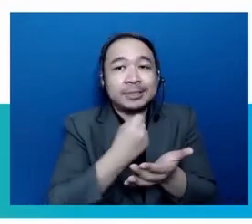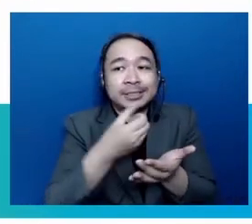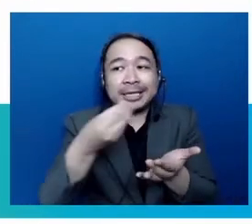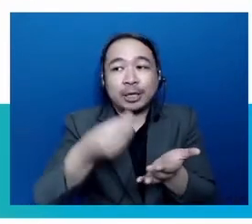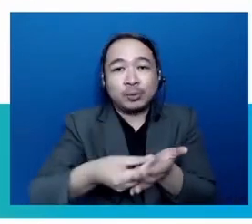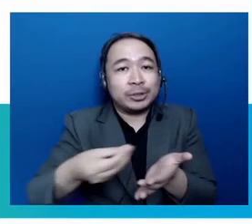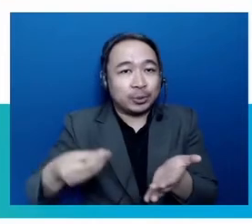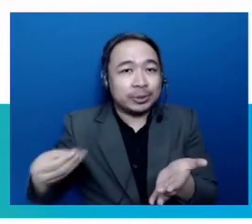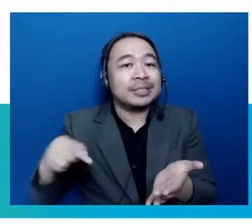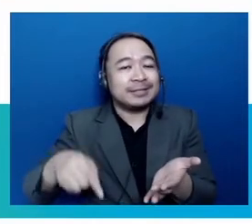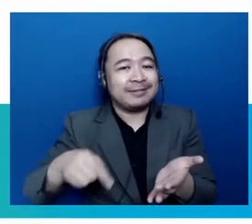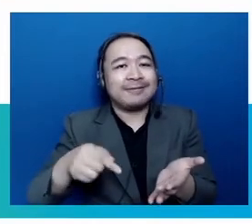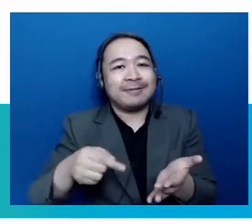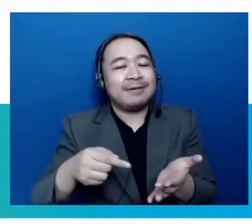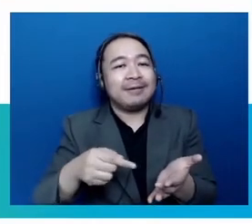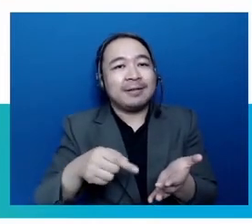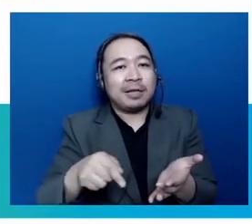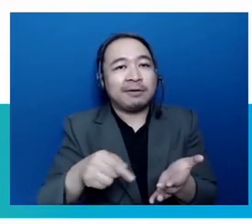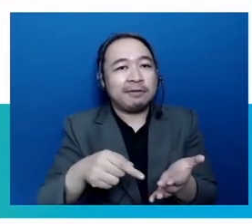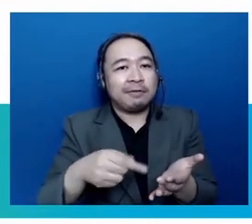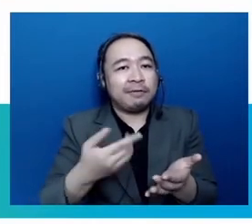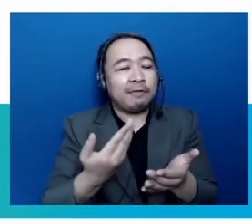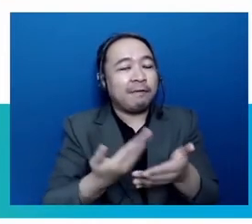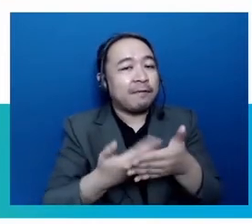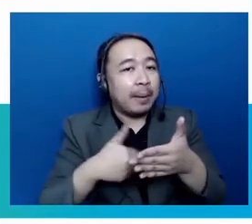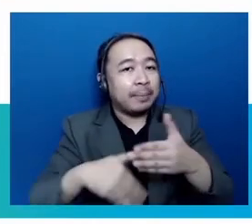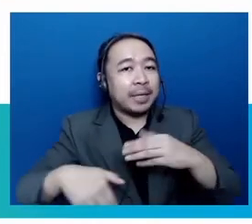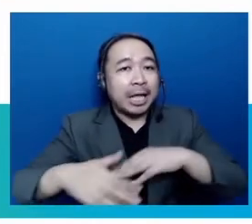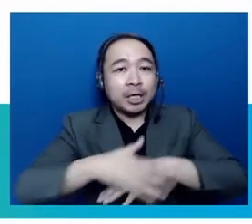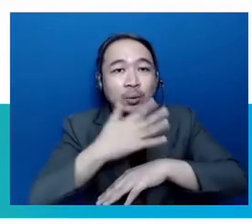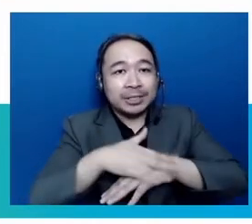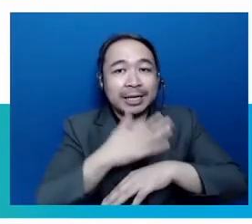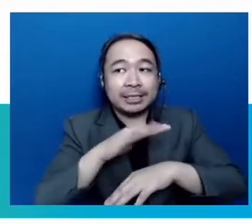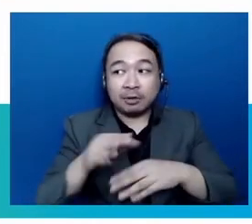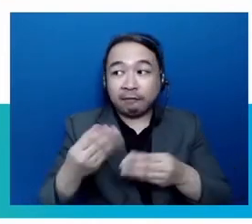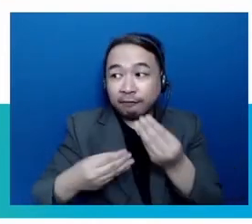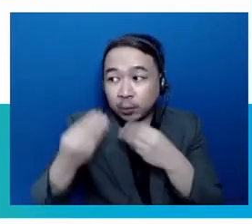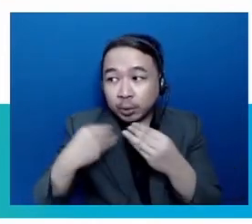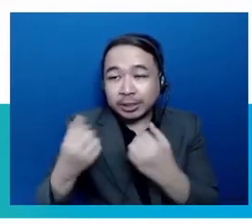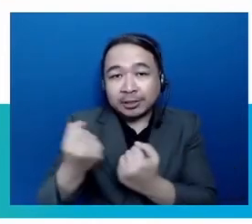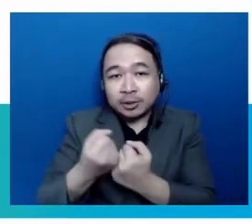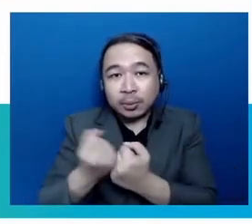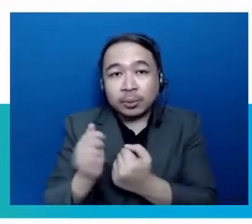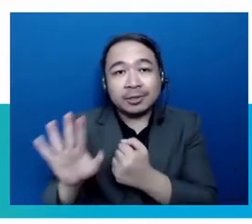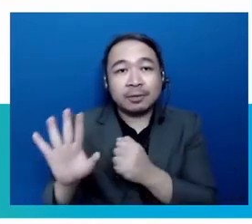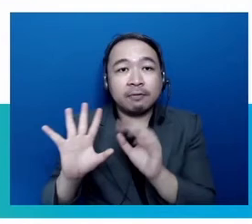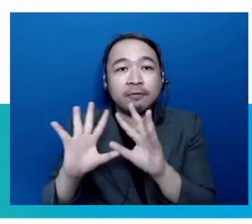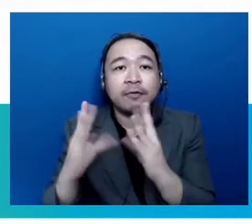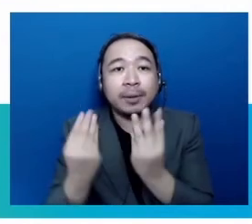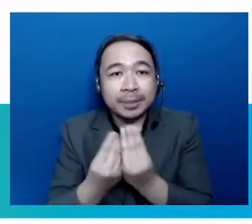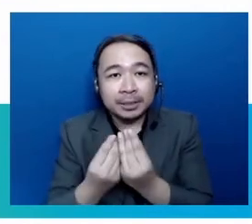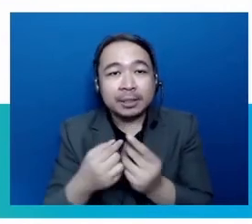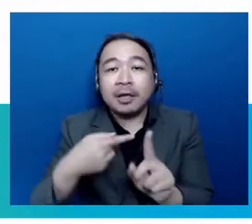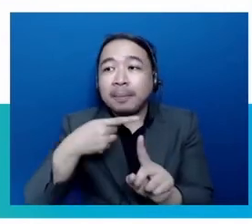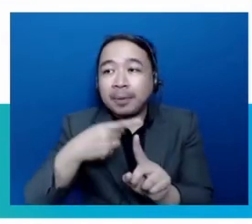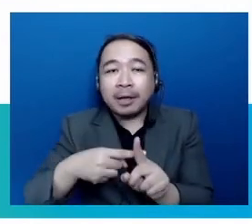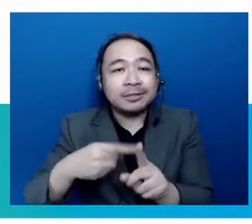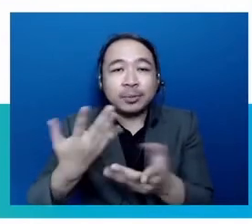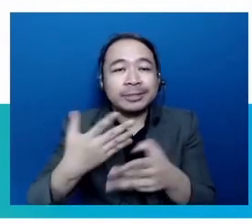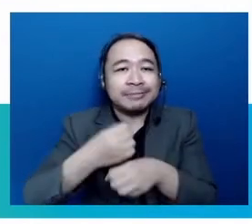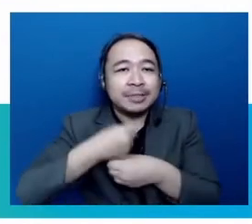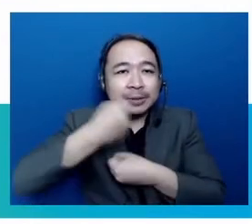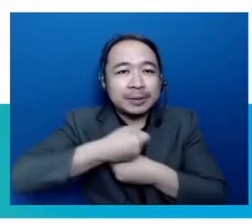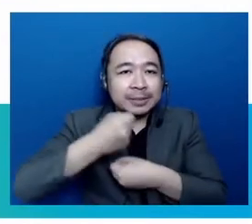fisheries for food and nutrition for themselves and their families, but as well as a means of livelihoods for